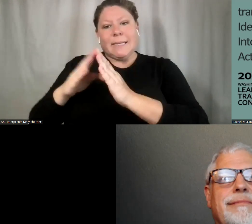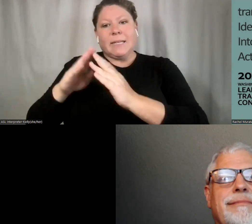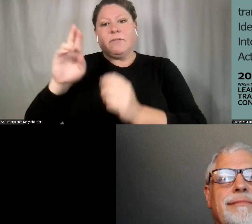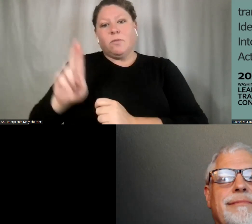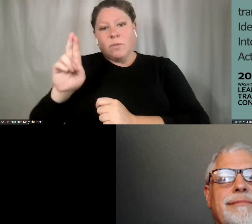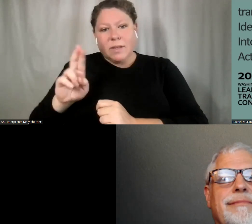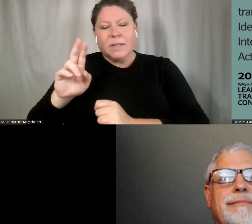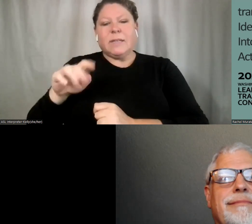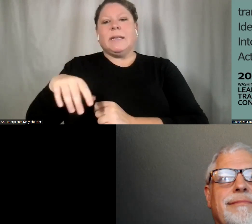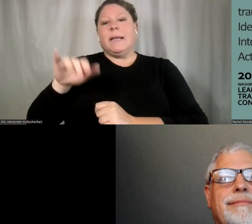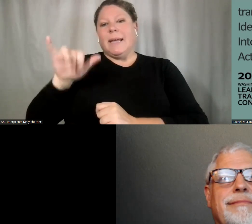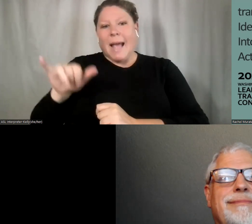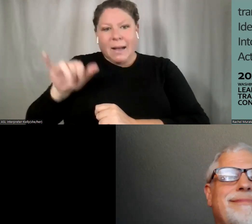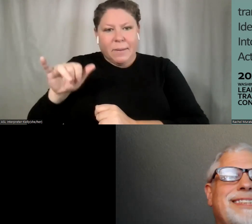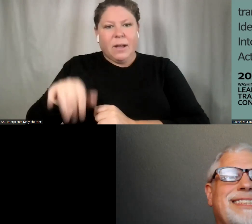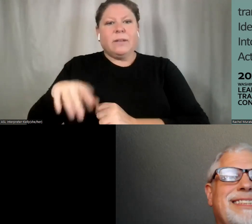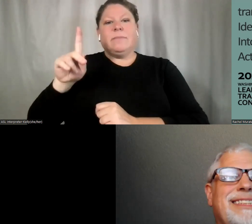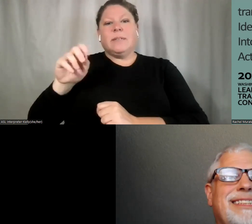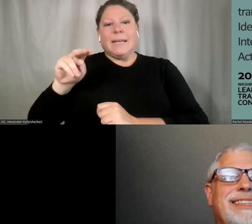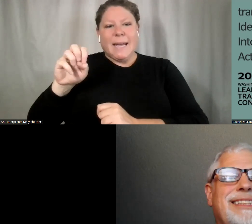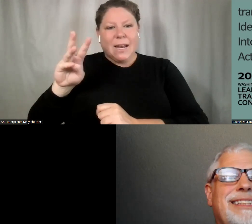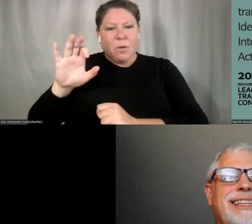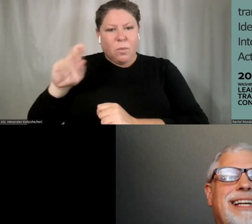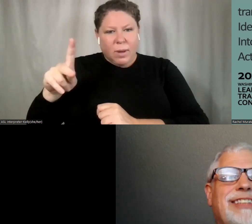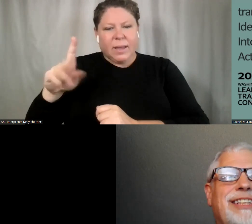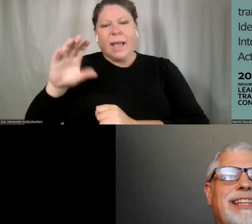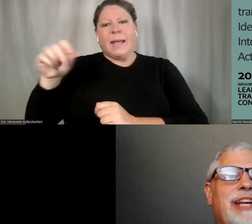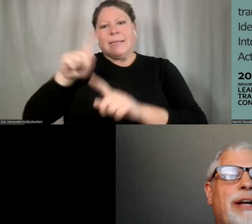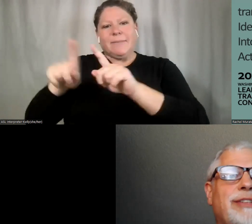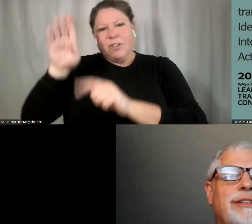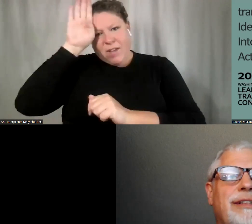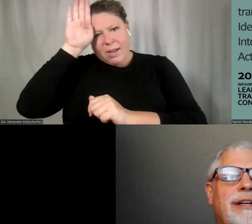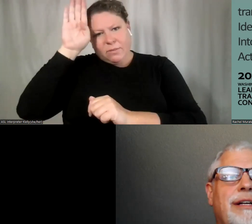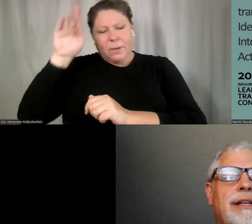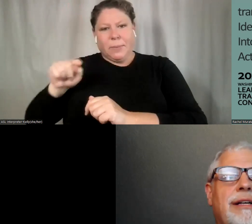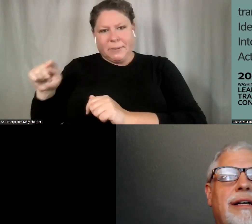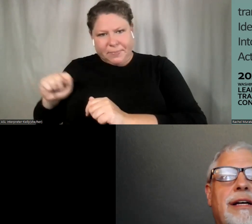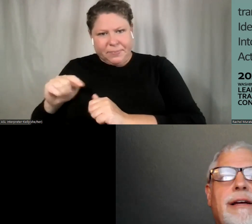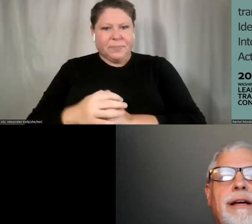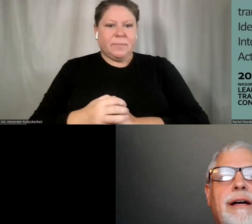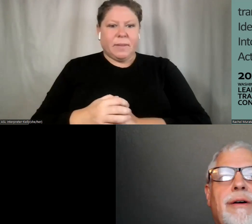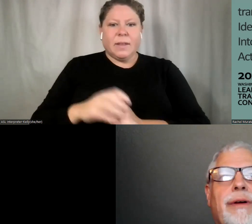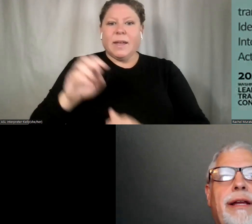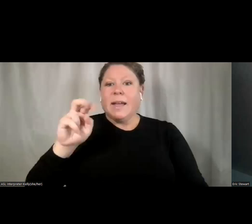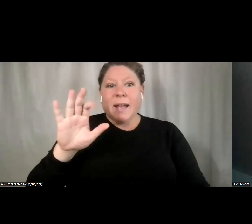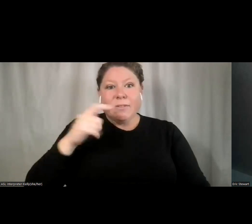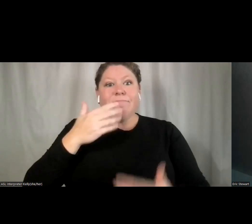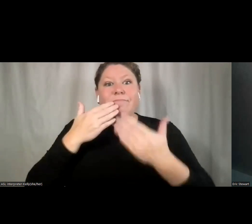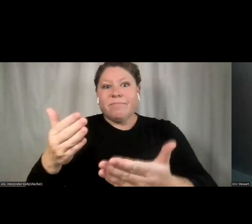Fire Department. Thank you so much for being here, Eric. Go ahead and take it away. Excellent. Thank you, Rachel. All